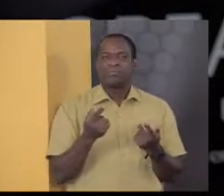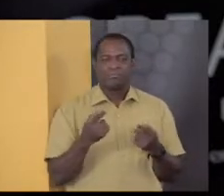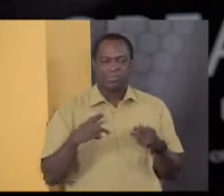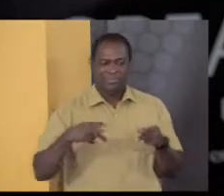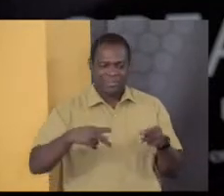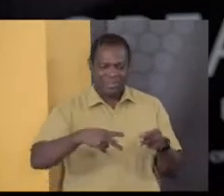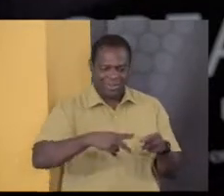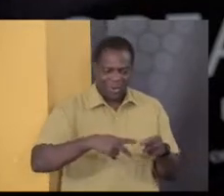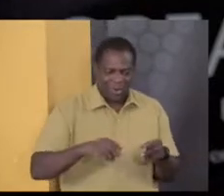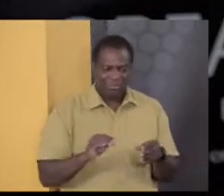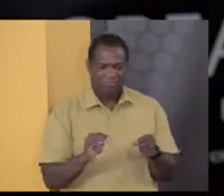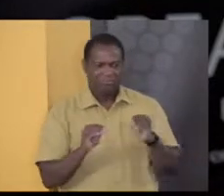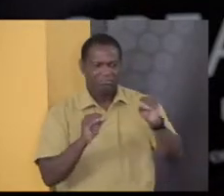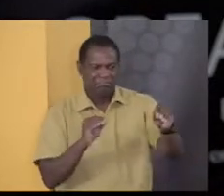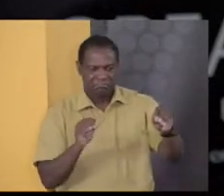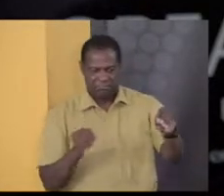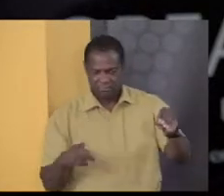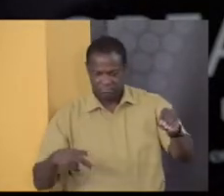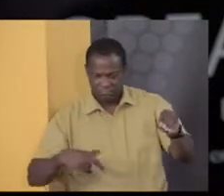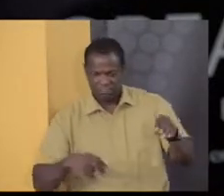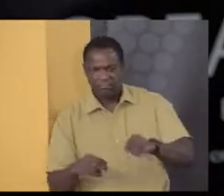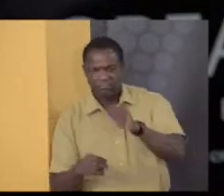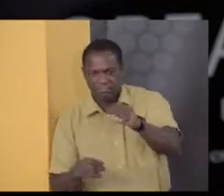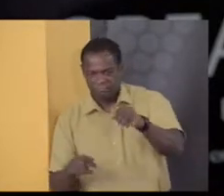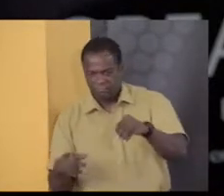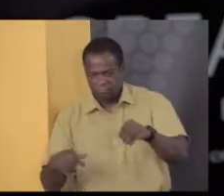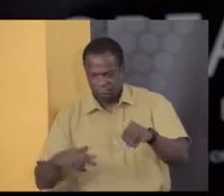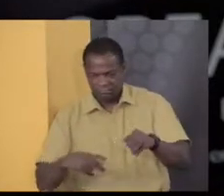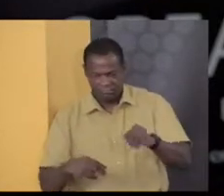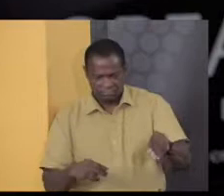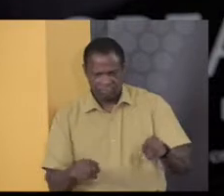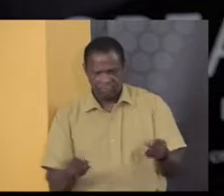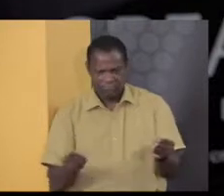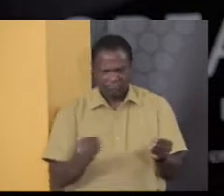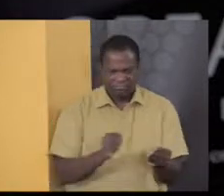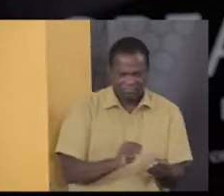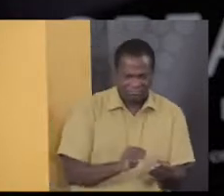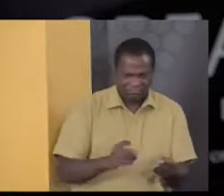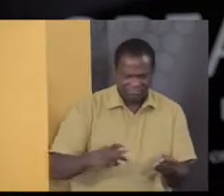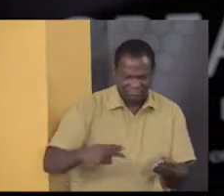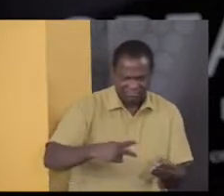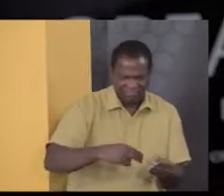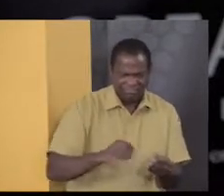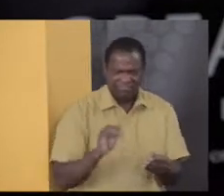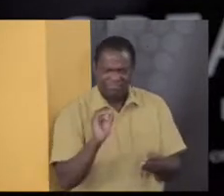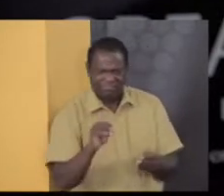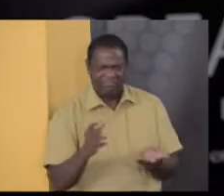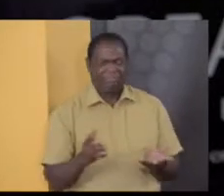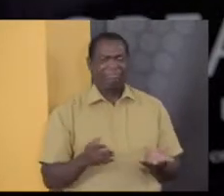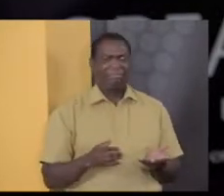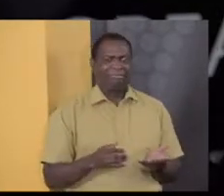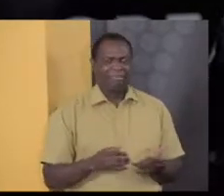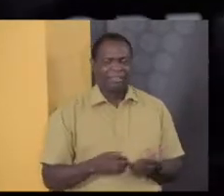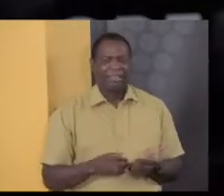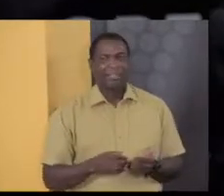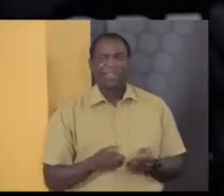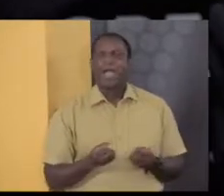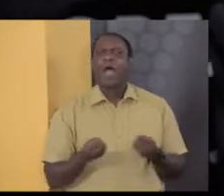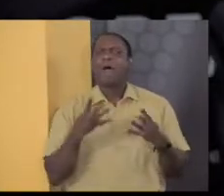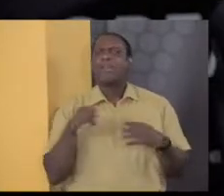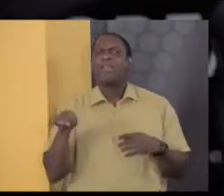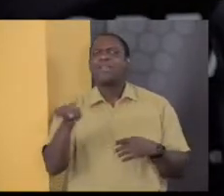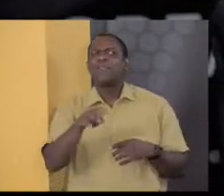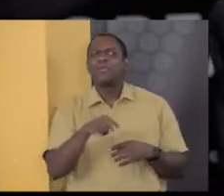your pattern down, and you know, you fold your fabric, put pattern down, and you cut. How many people actually do